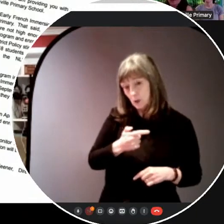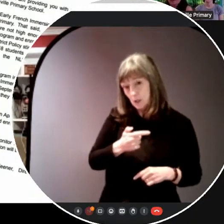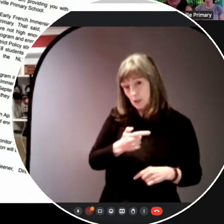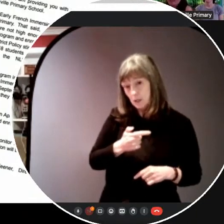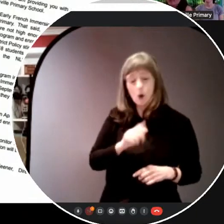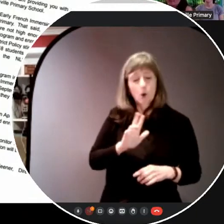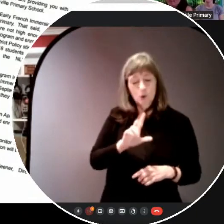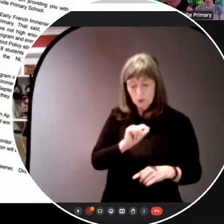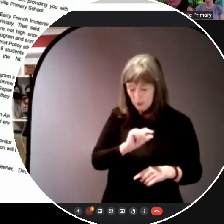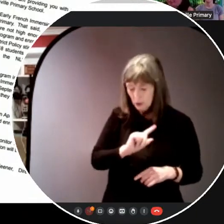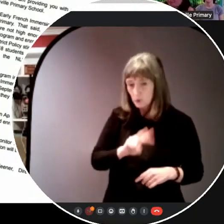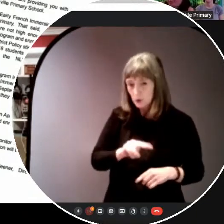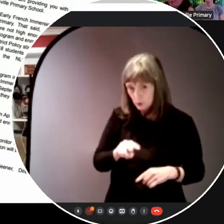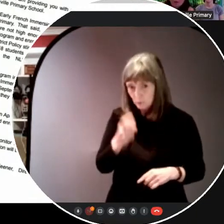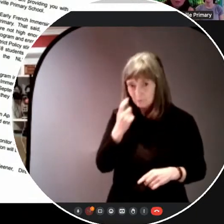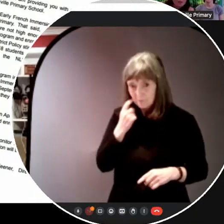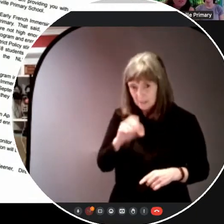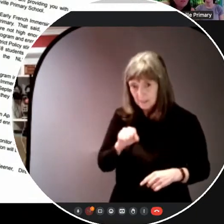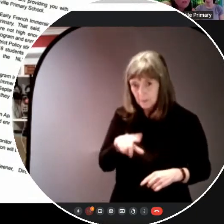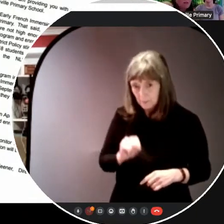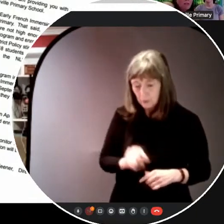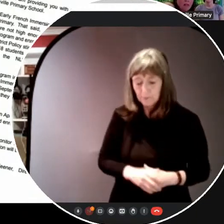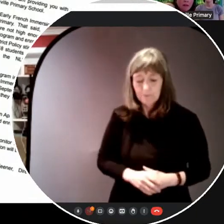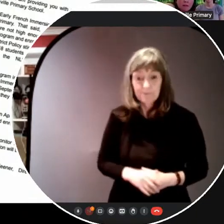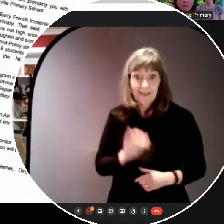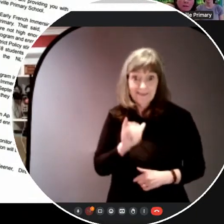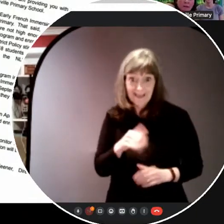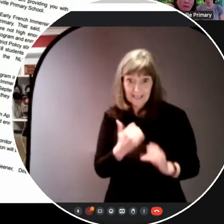2022. Sorry, yes, 2022. This one here